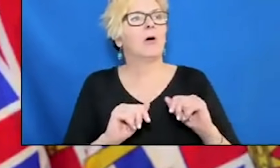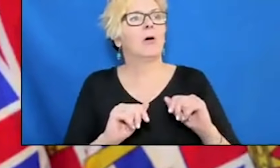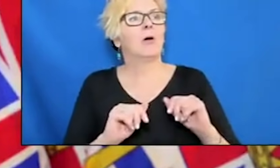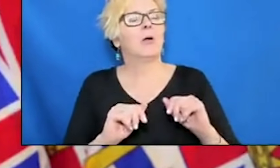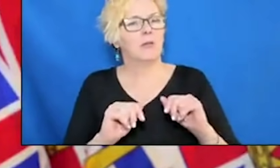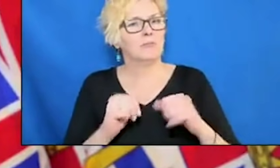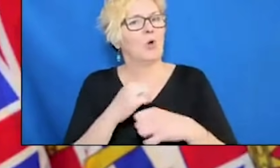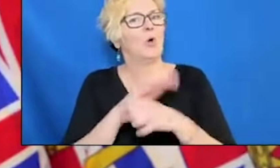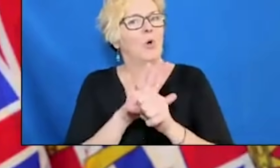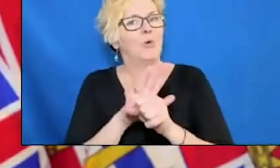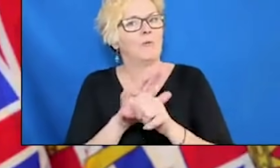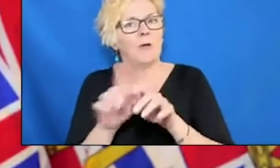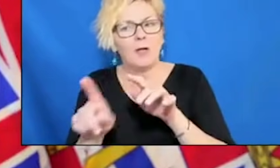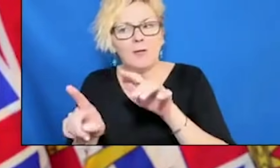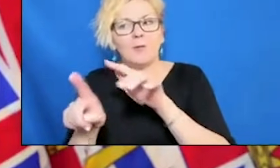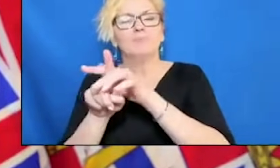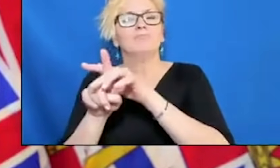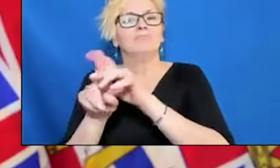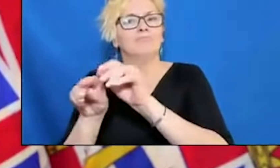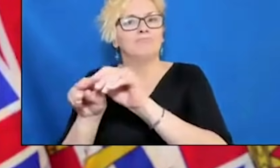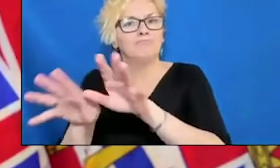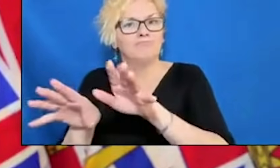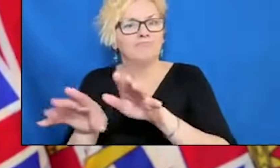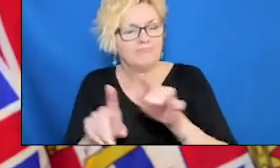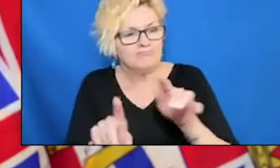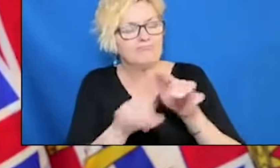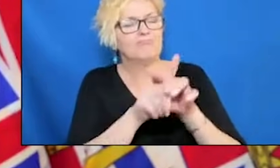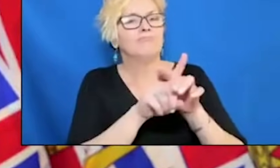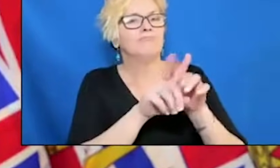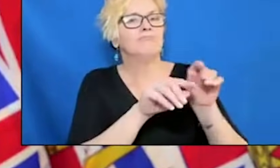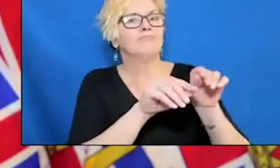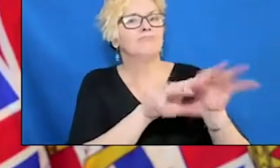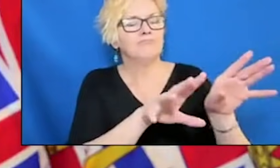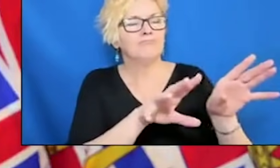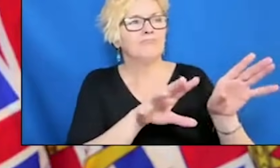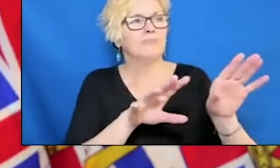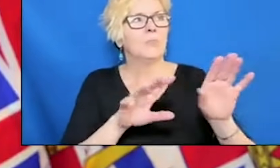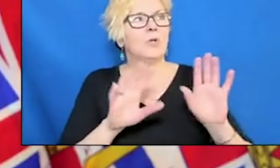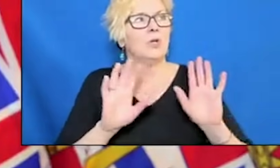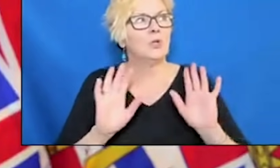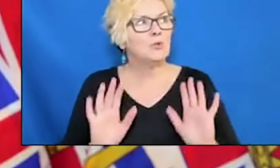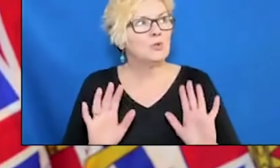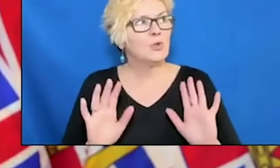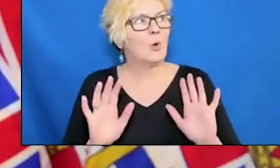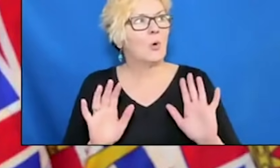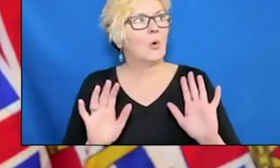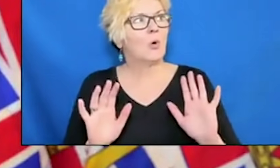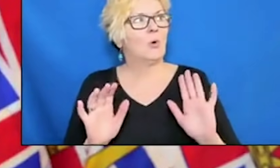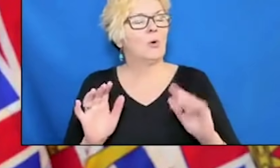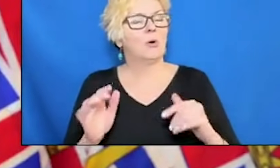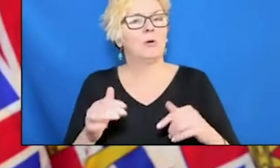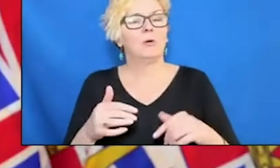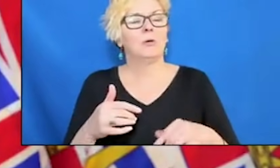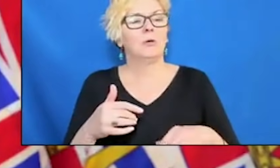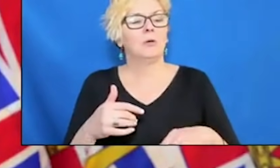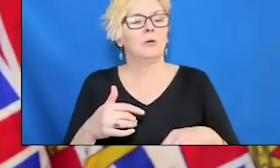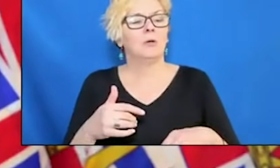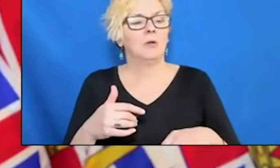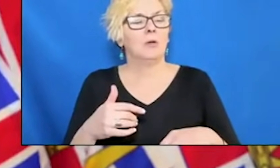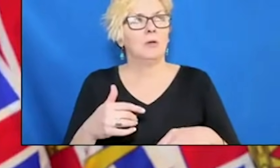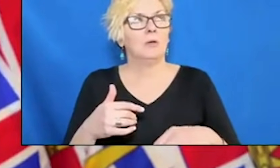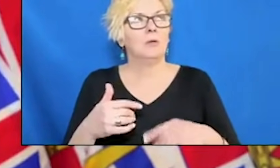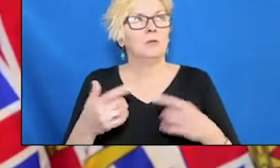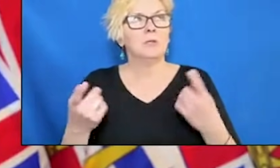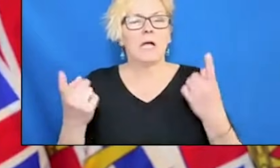youth sports where there have been clusters and transmission chains in the community. So I don't want to call out any